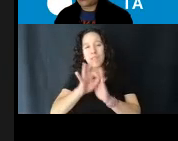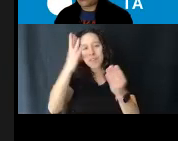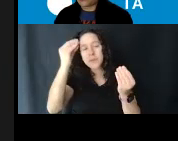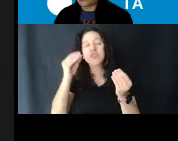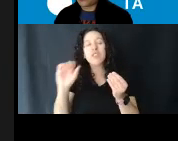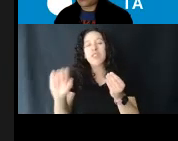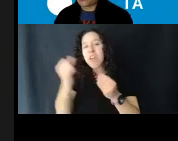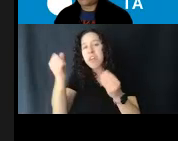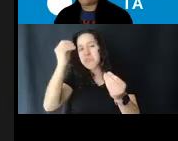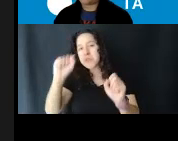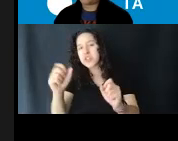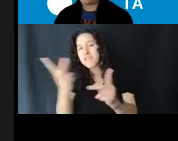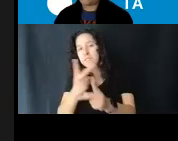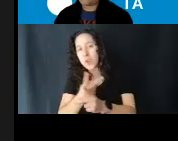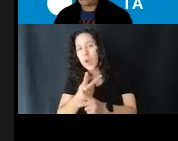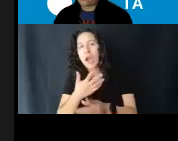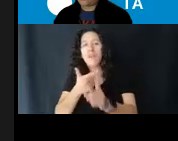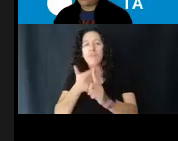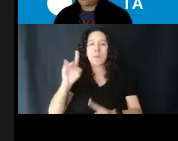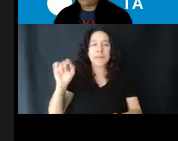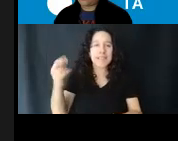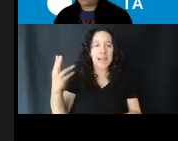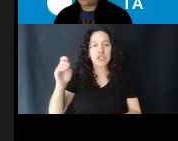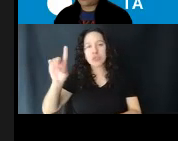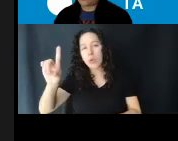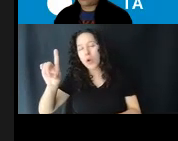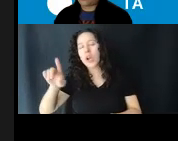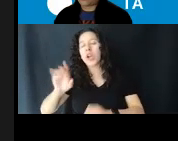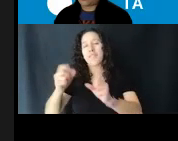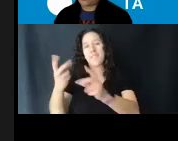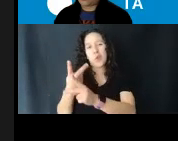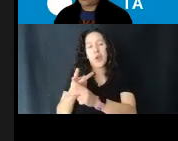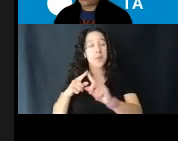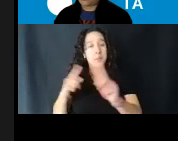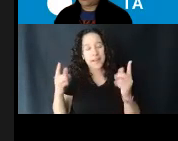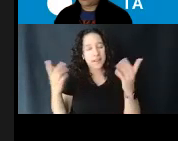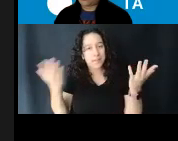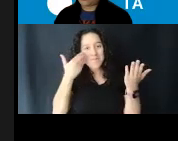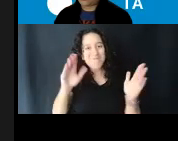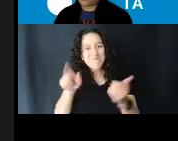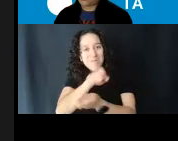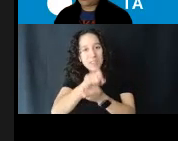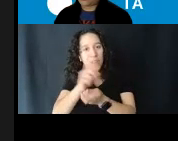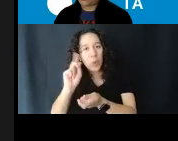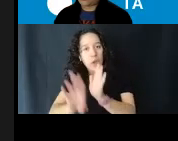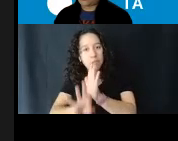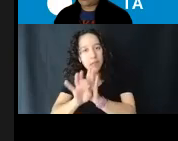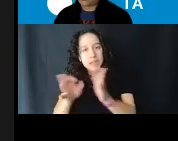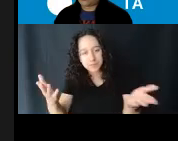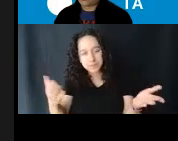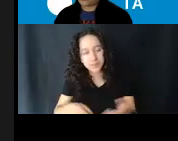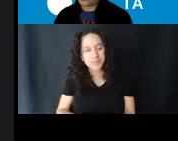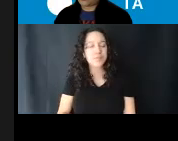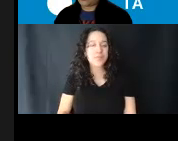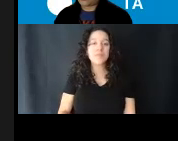figure out, like on the dashboard and various CDE statistics, like where to find each of those things. Other than that, I couldn't